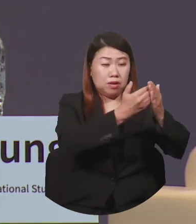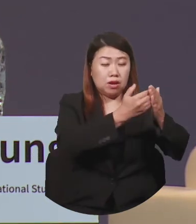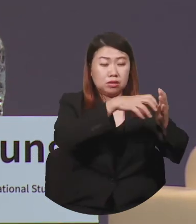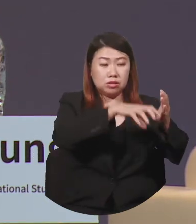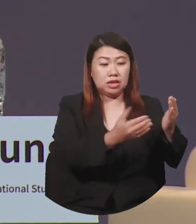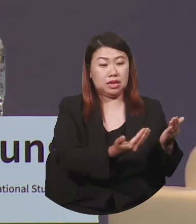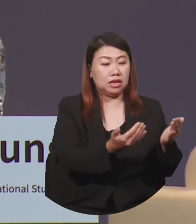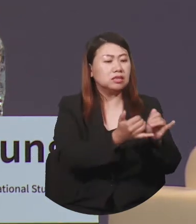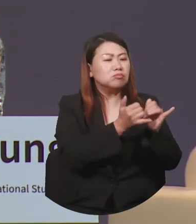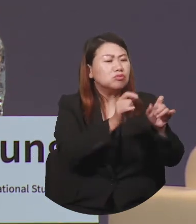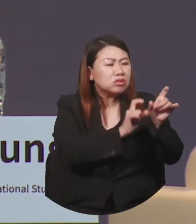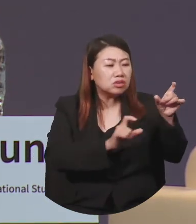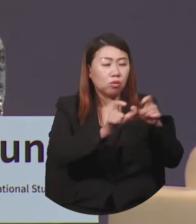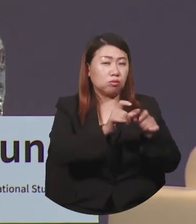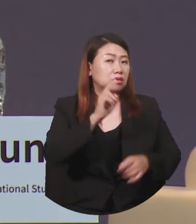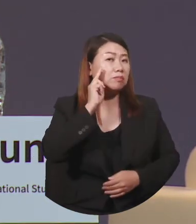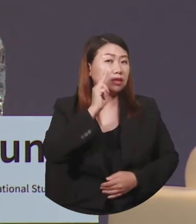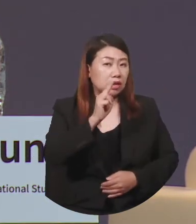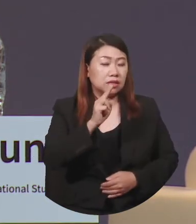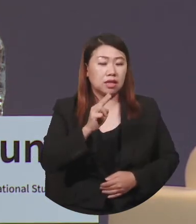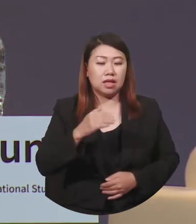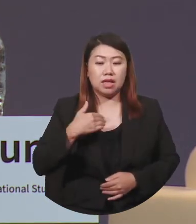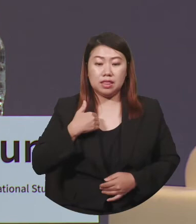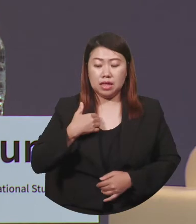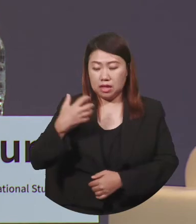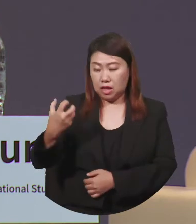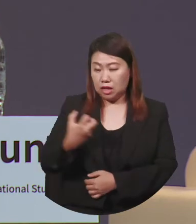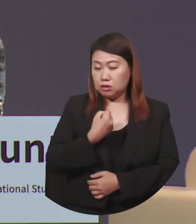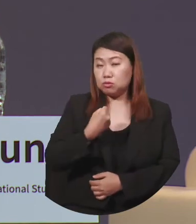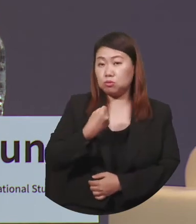have competency and have a strength